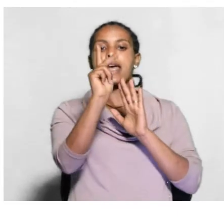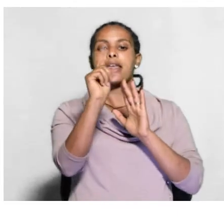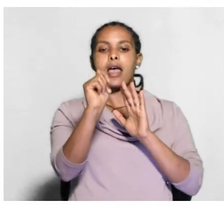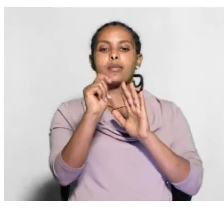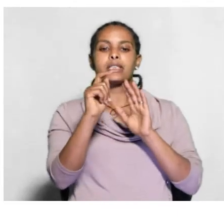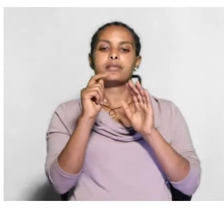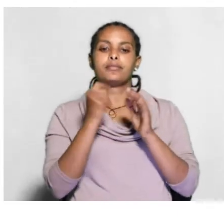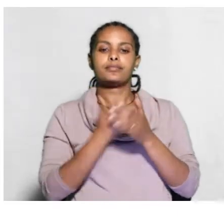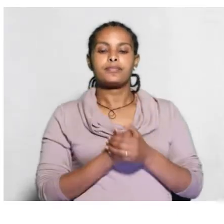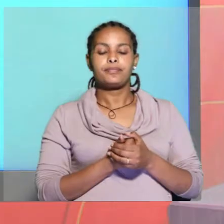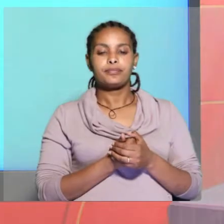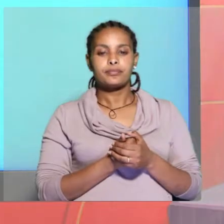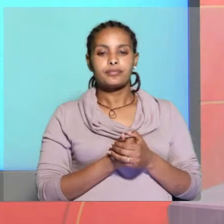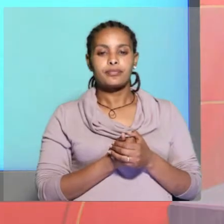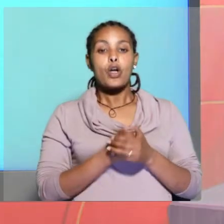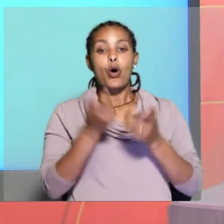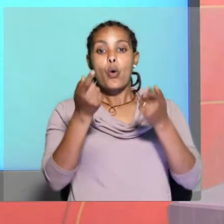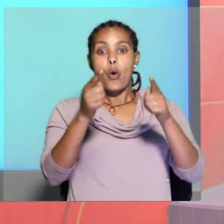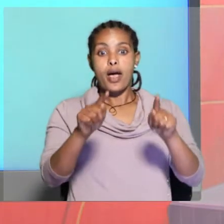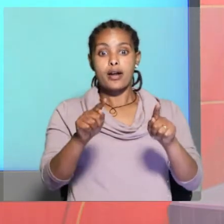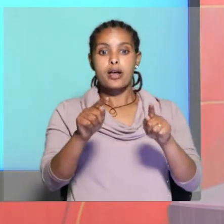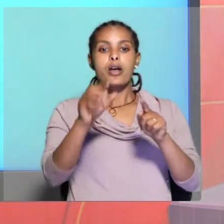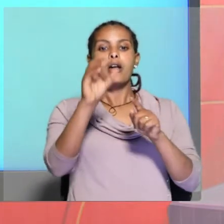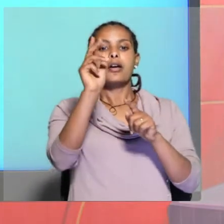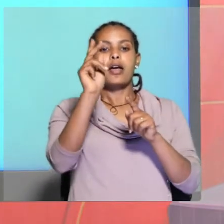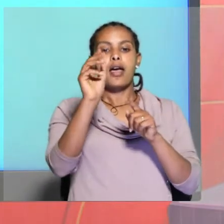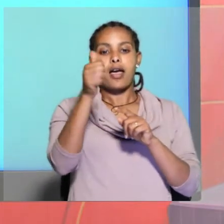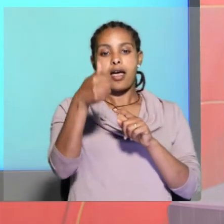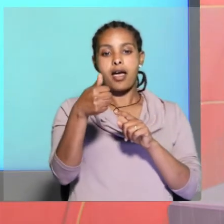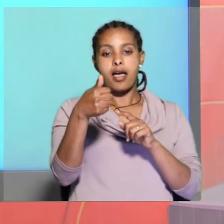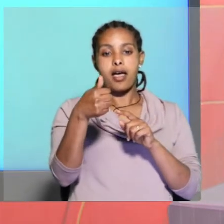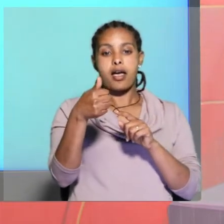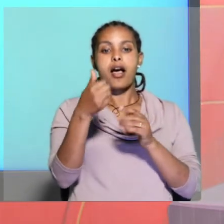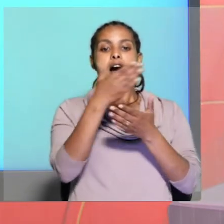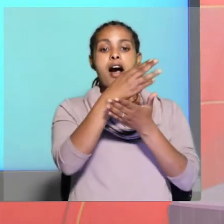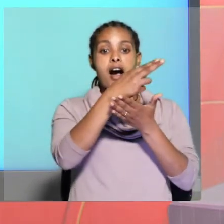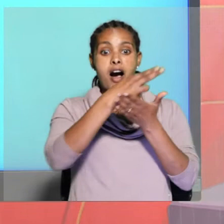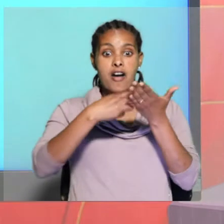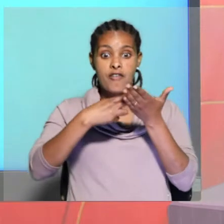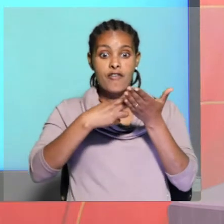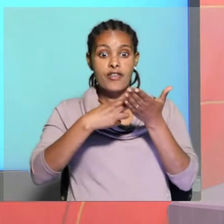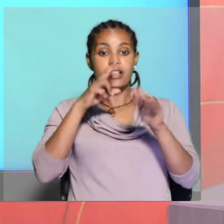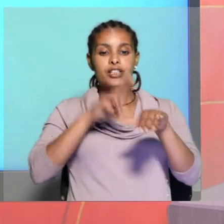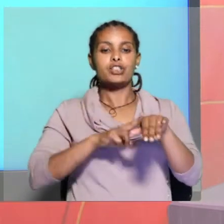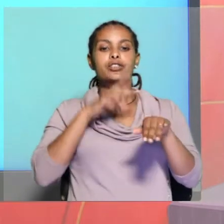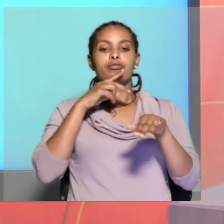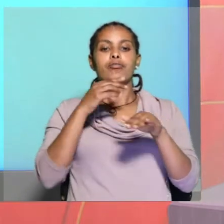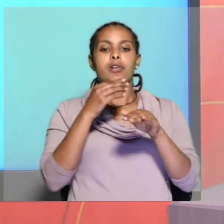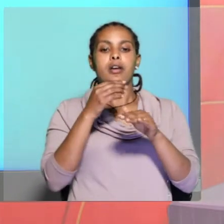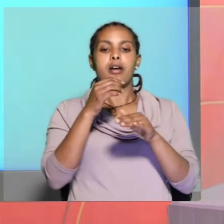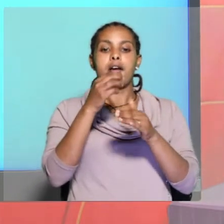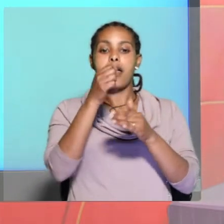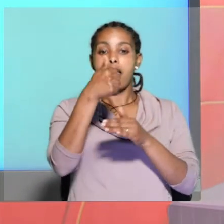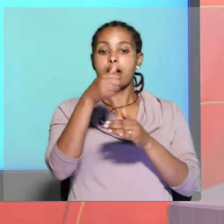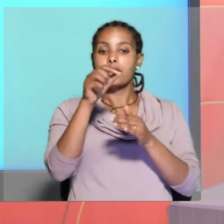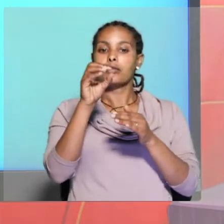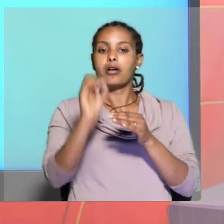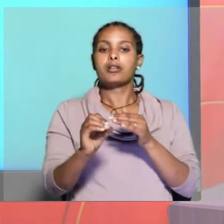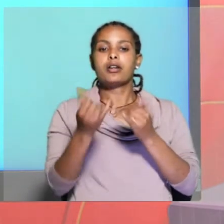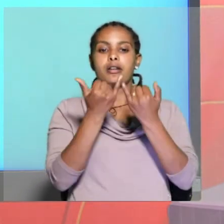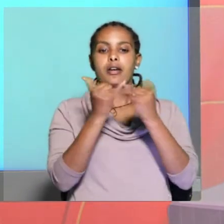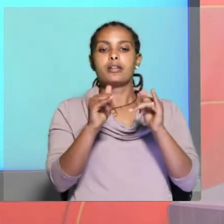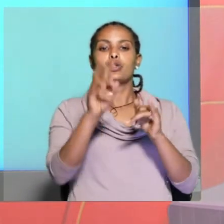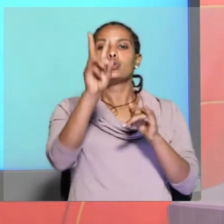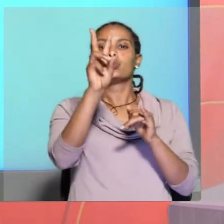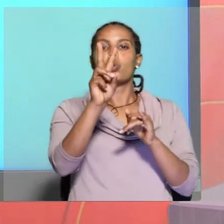T. When concentration of M is half its initial concentration, concentration of A naught divided by